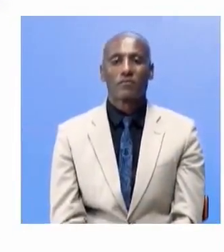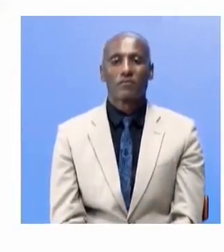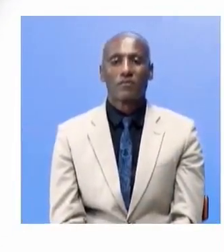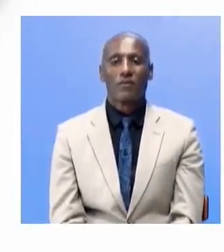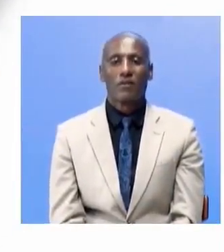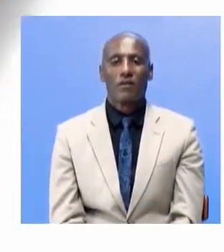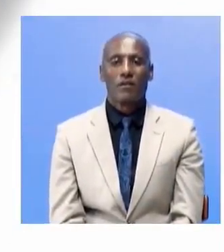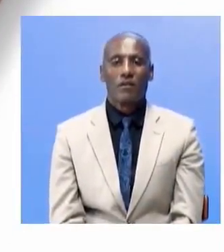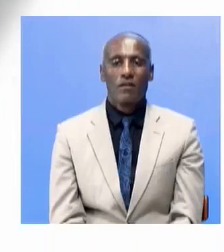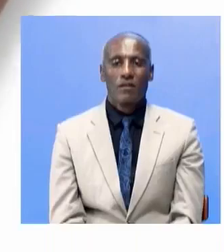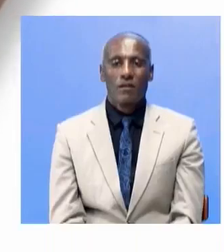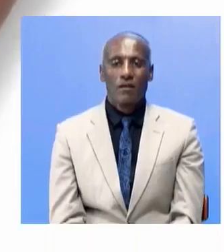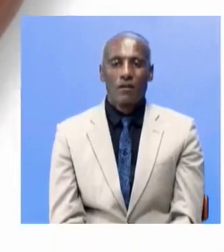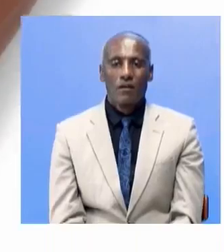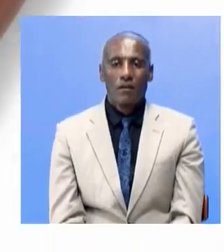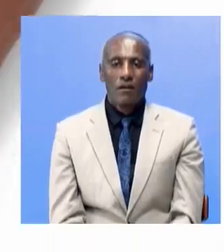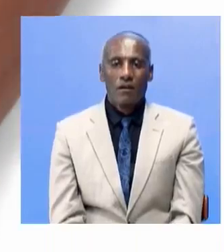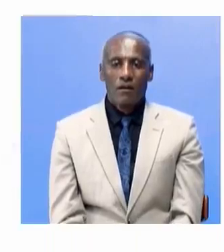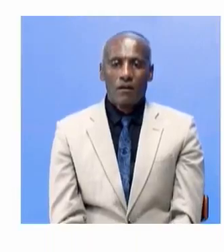sentence.